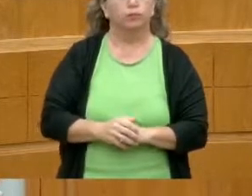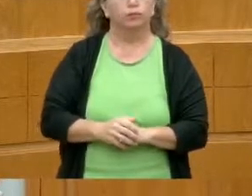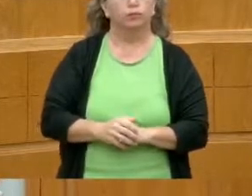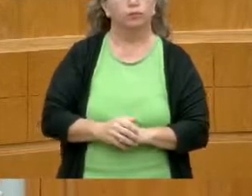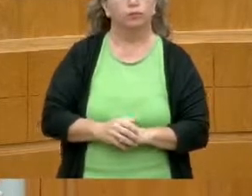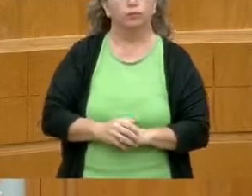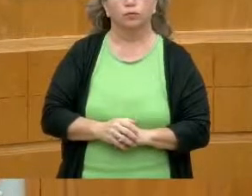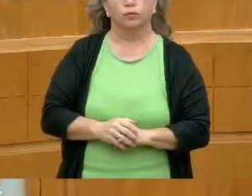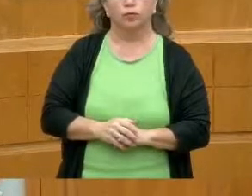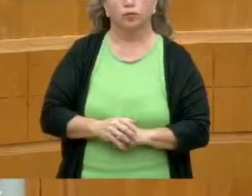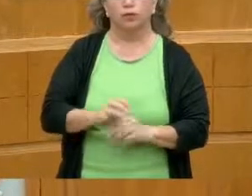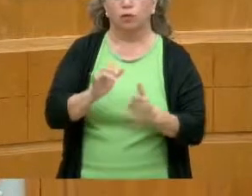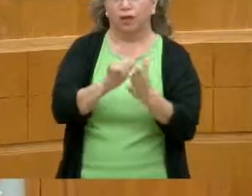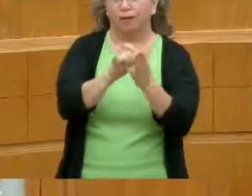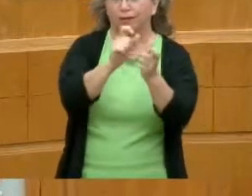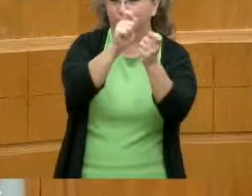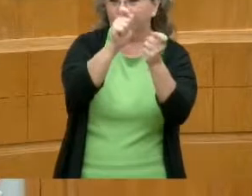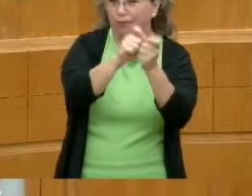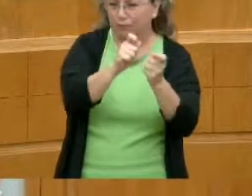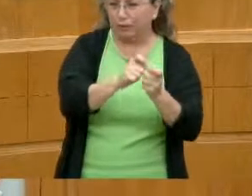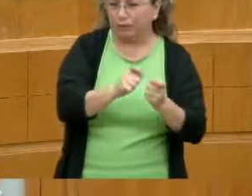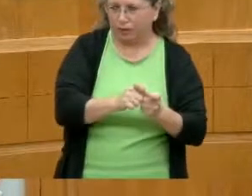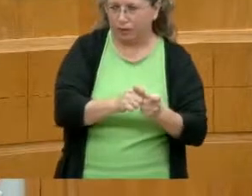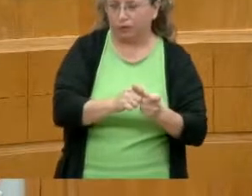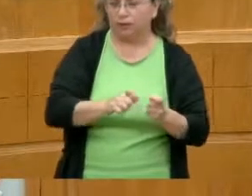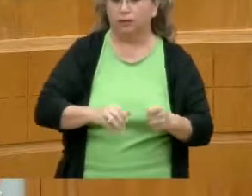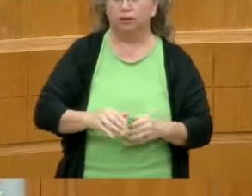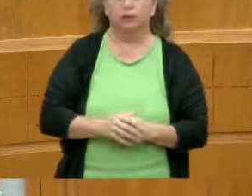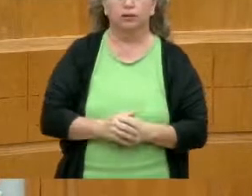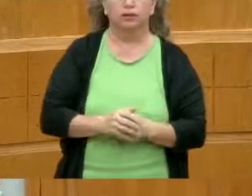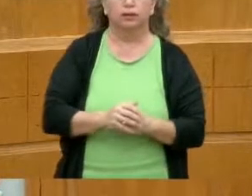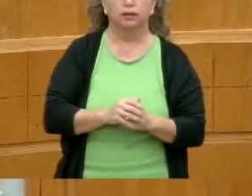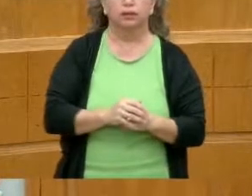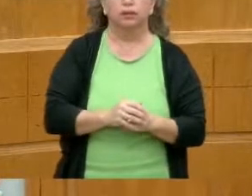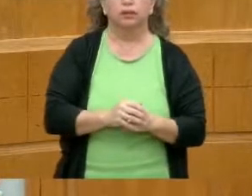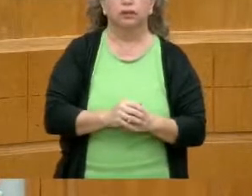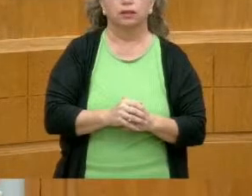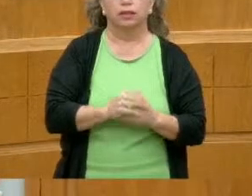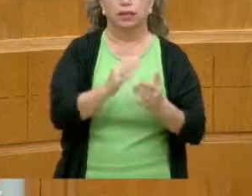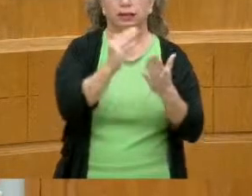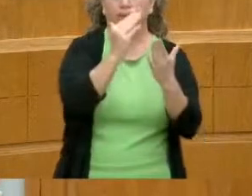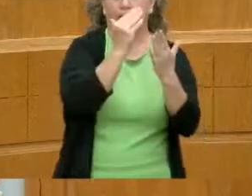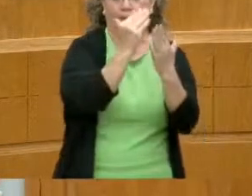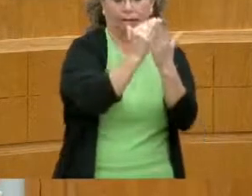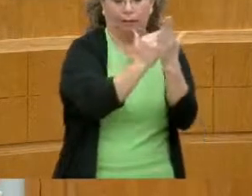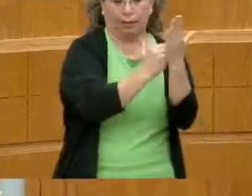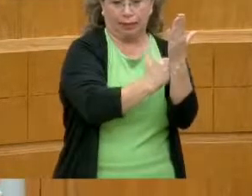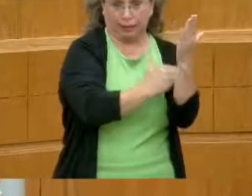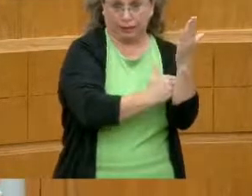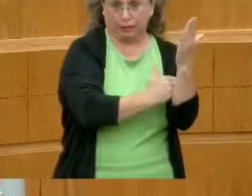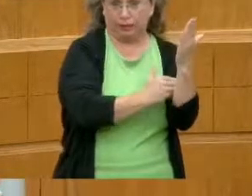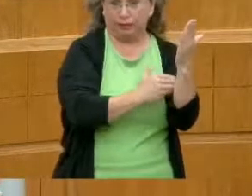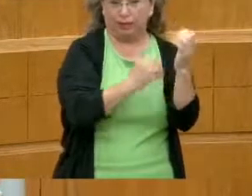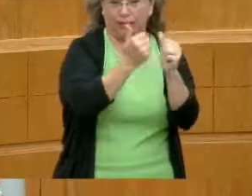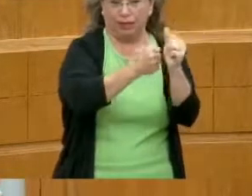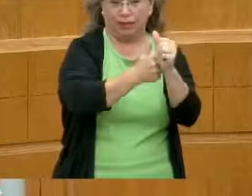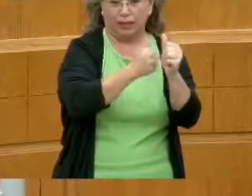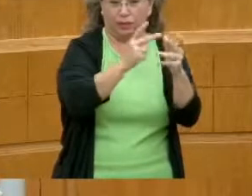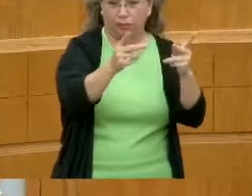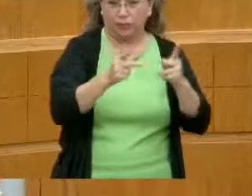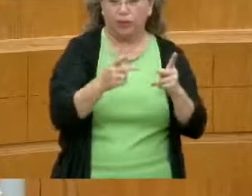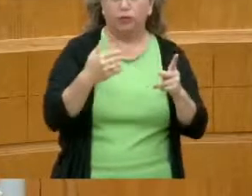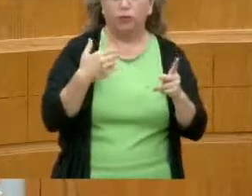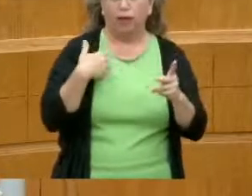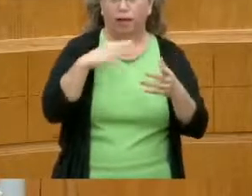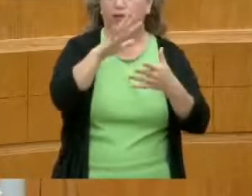so those are the details. The list of the facilities, we have a schedule. I'm going to just kind of read them off